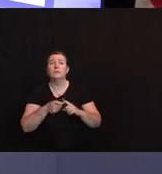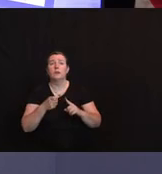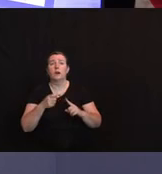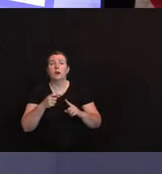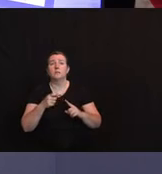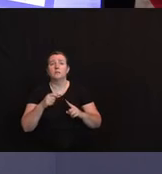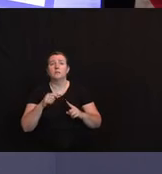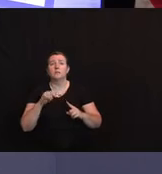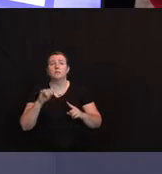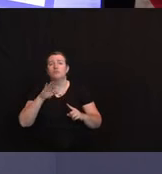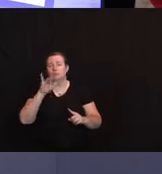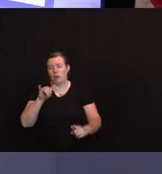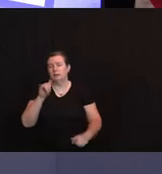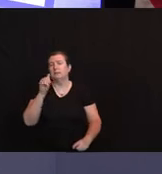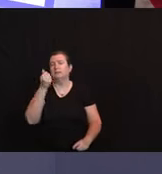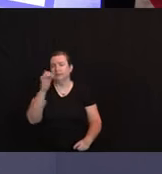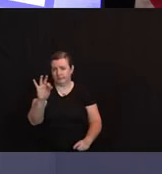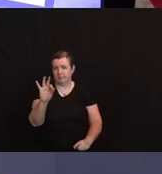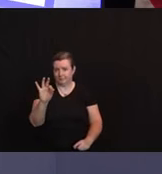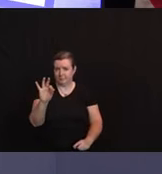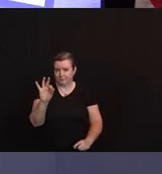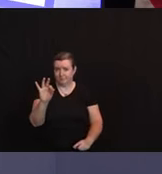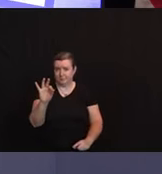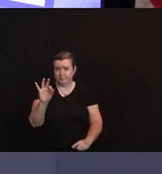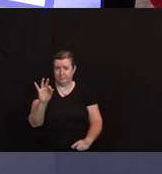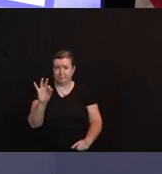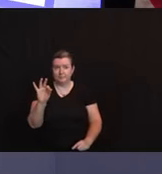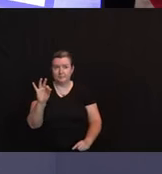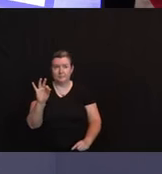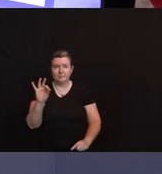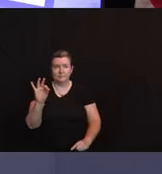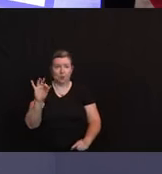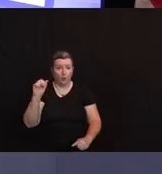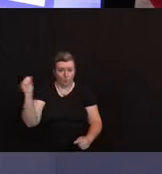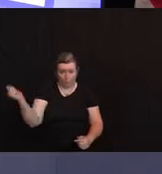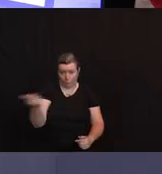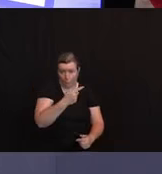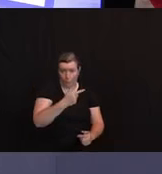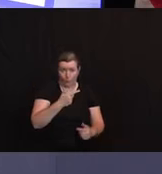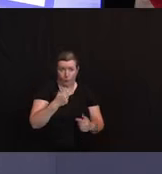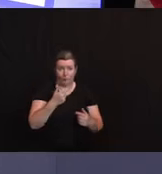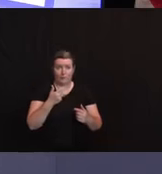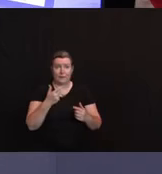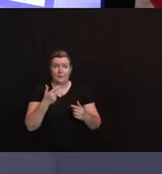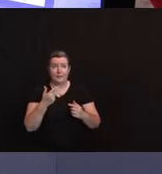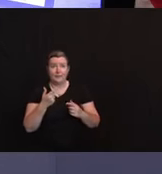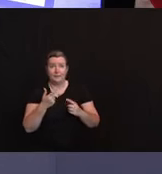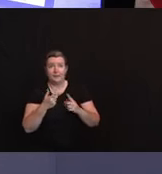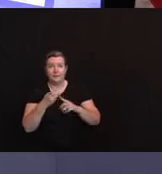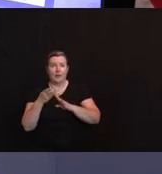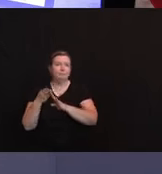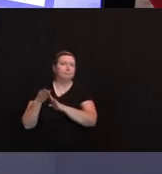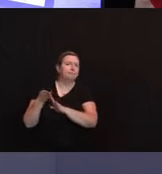July 19th, all but one was from a prior period. The